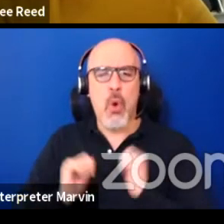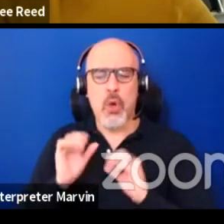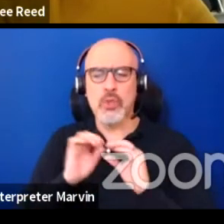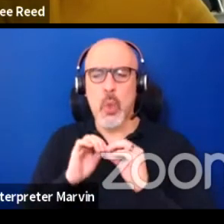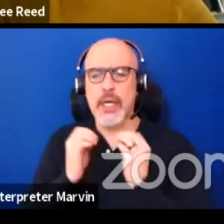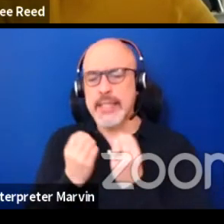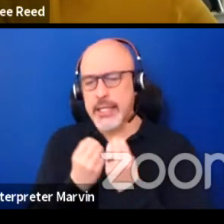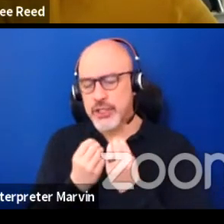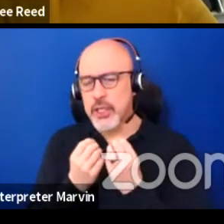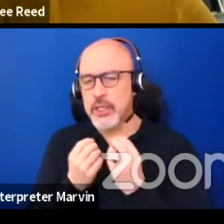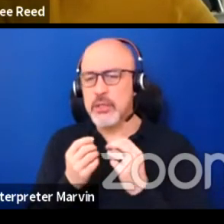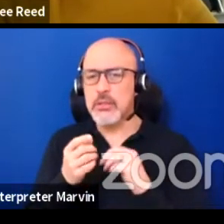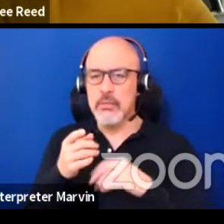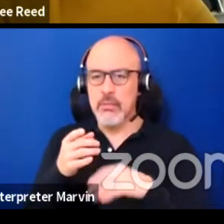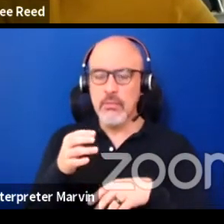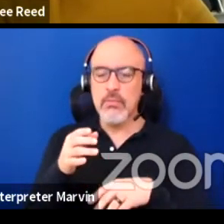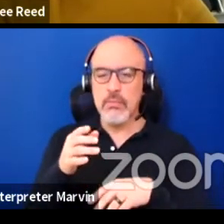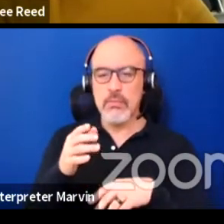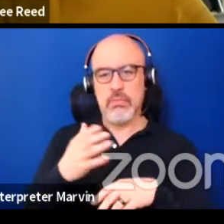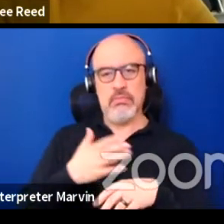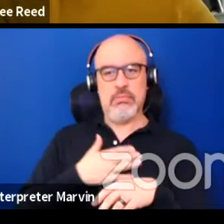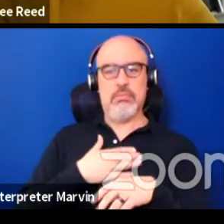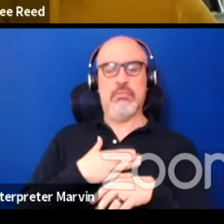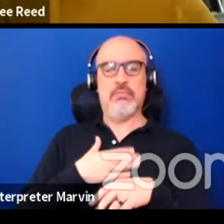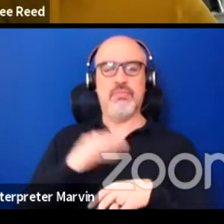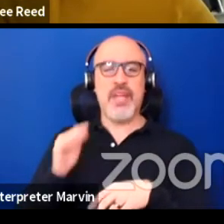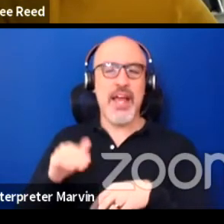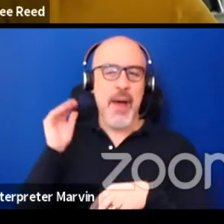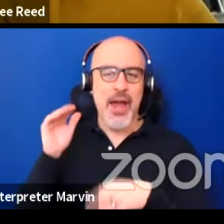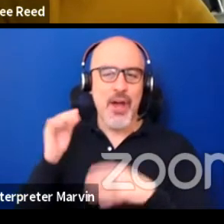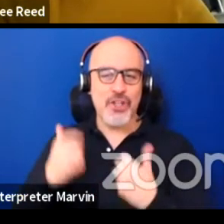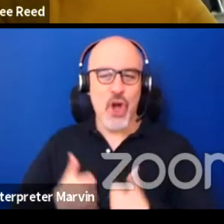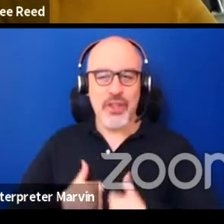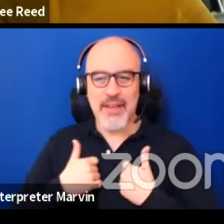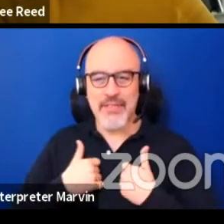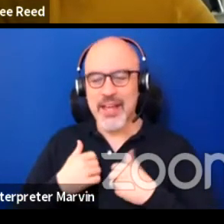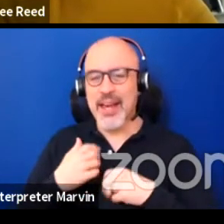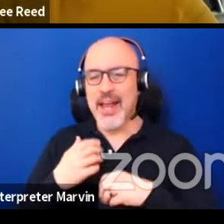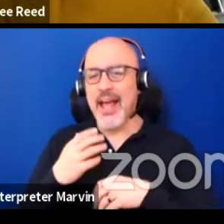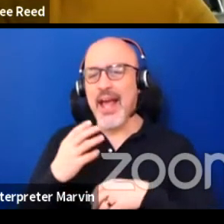organizations in my adult life, and